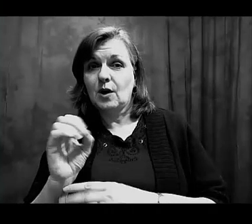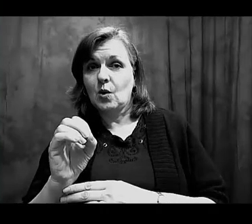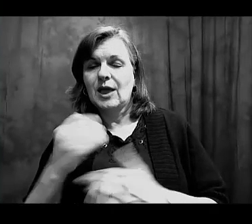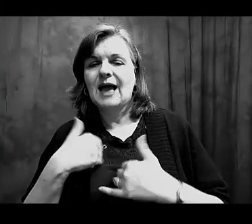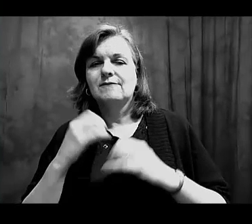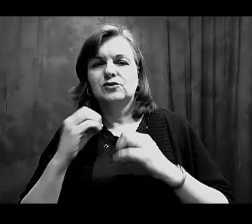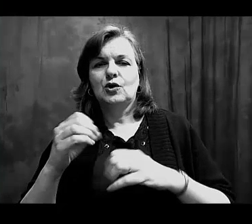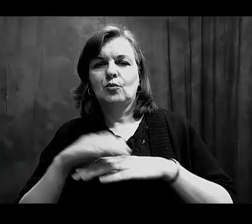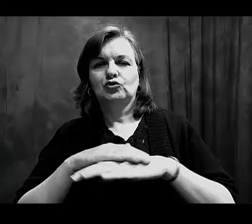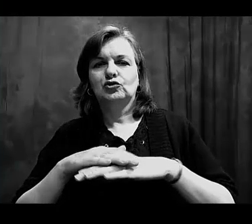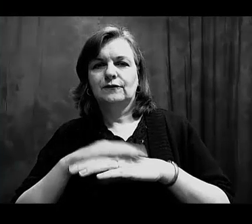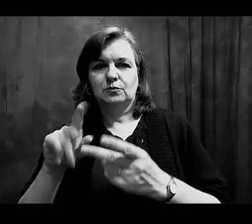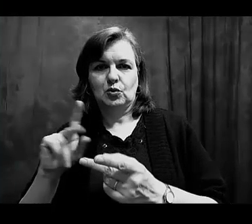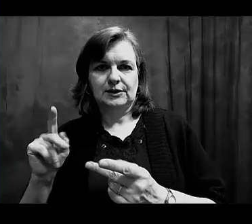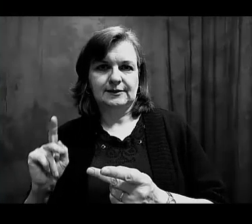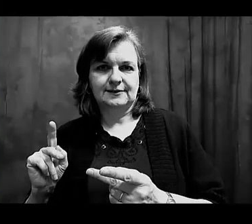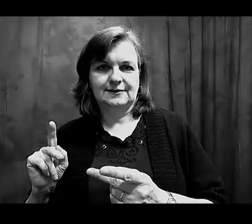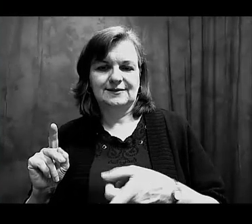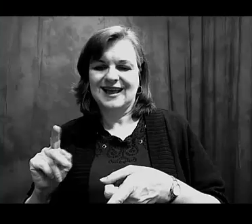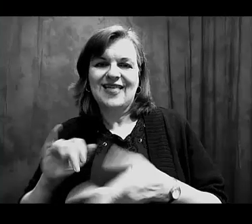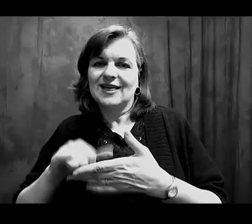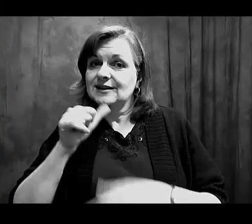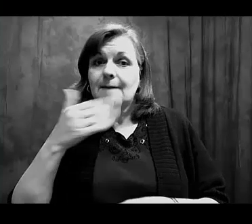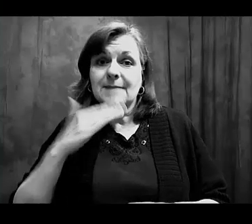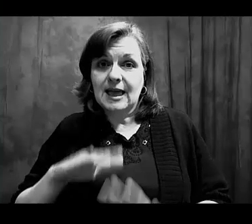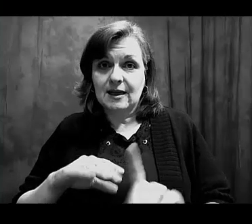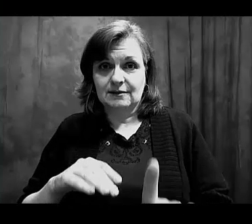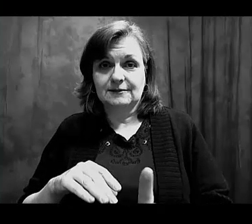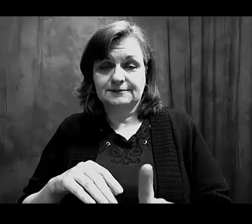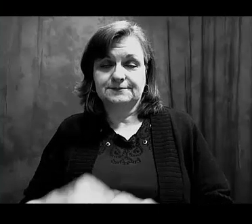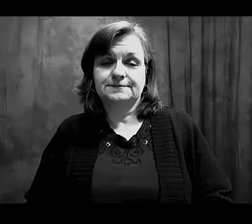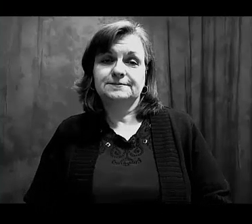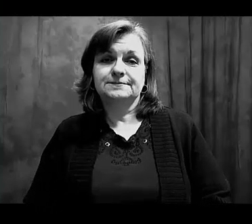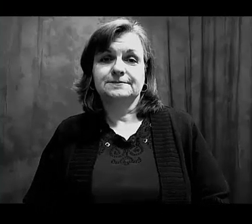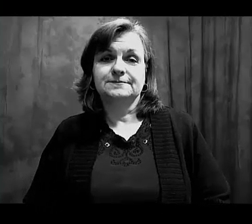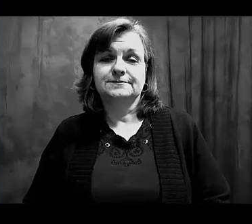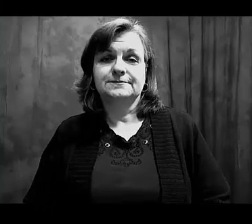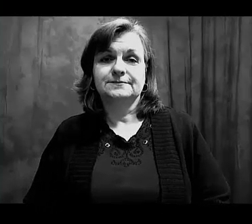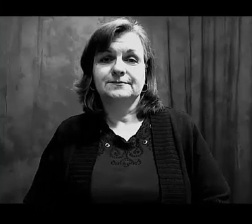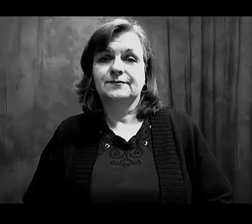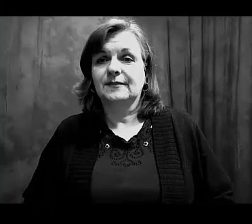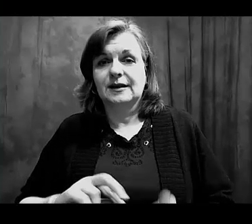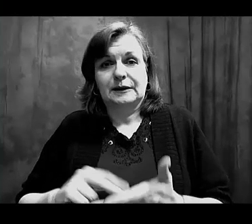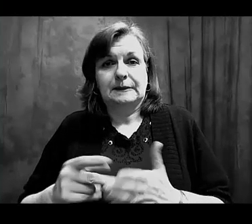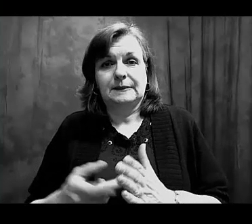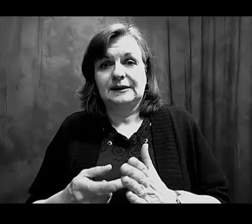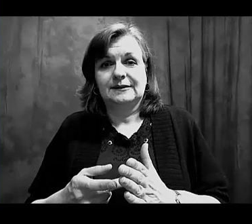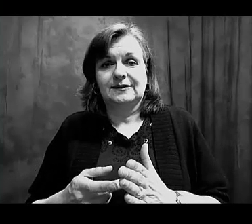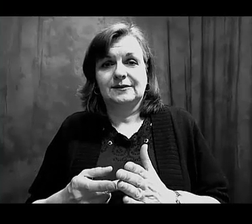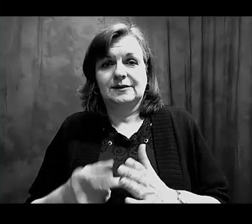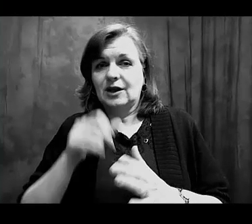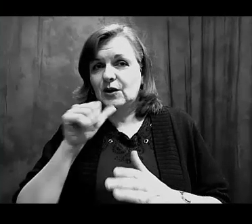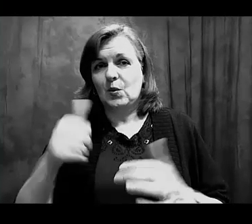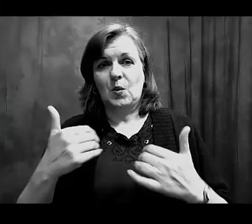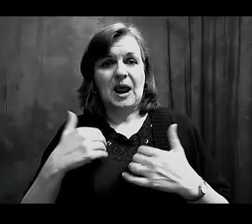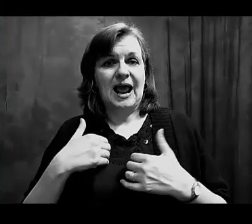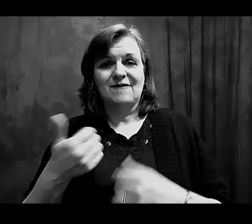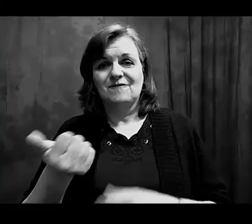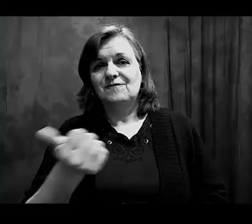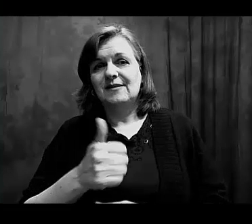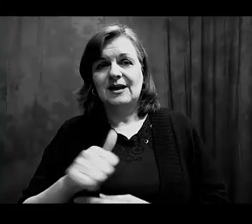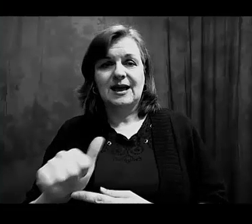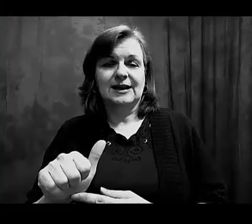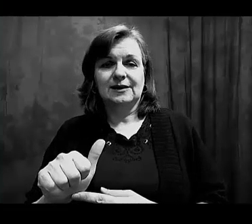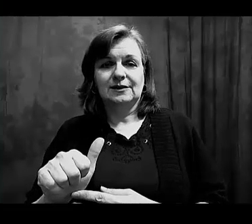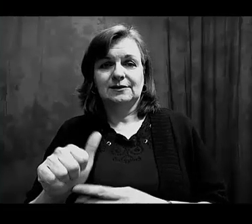blood type O, you have no surface proteins at all. This is not a bad thing, okay? It just means